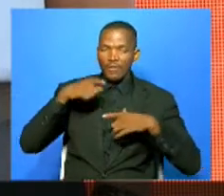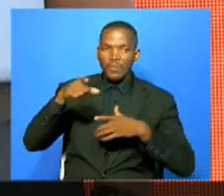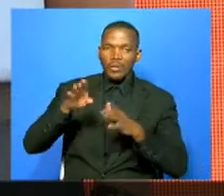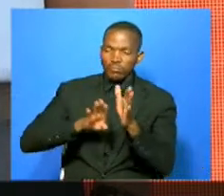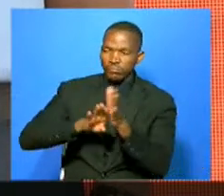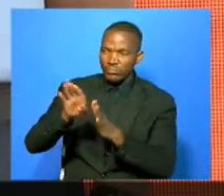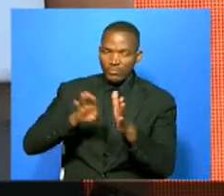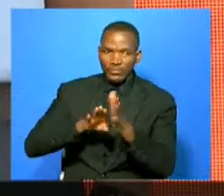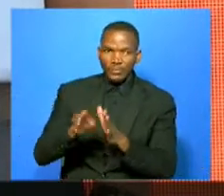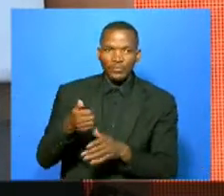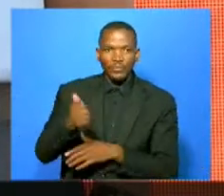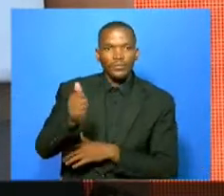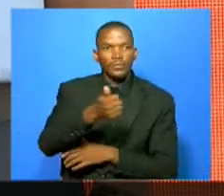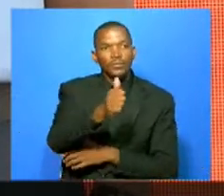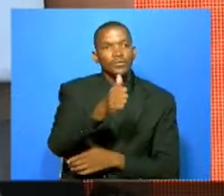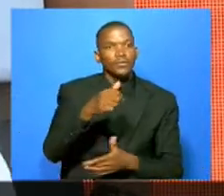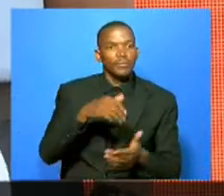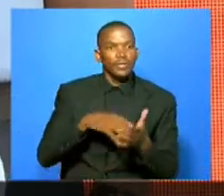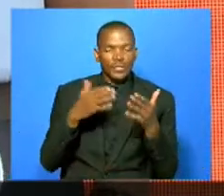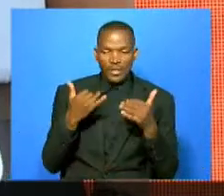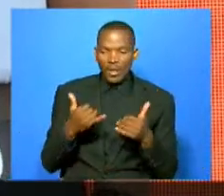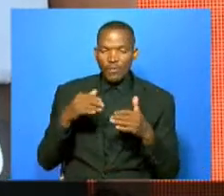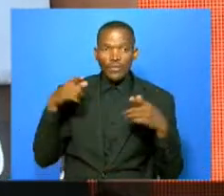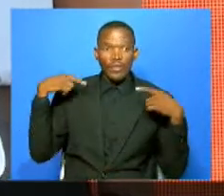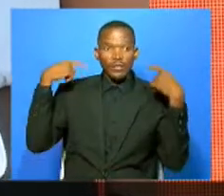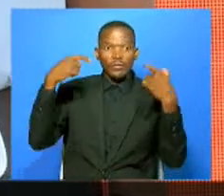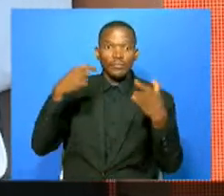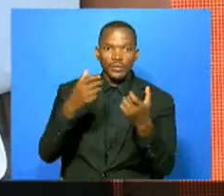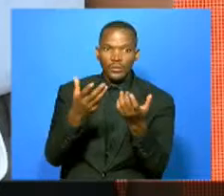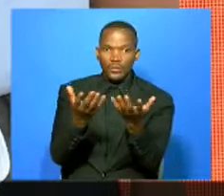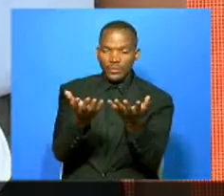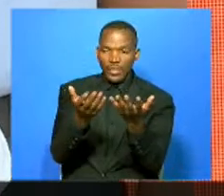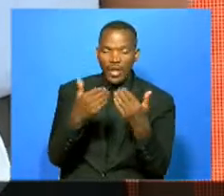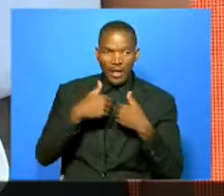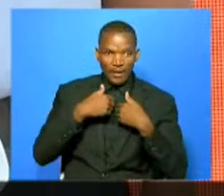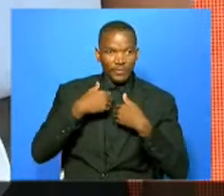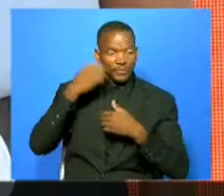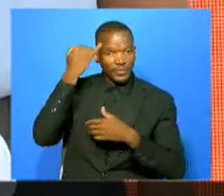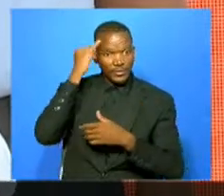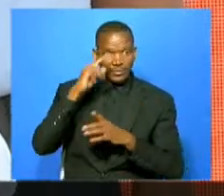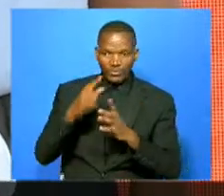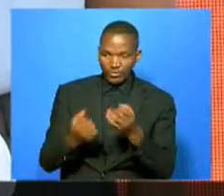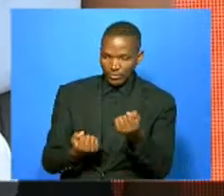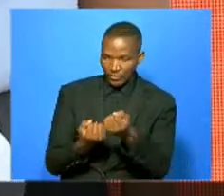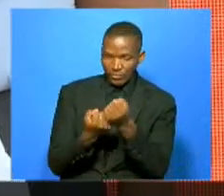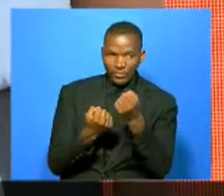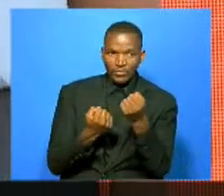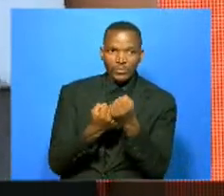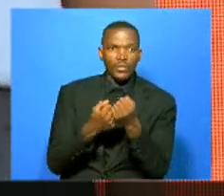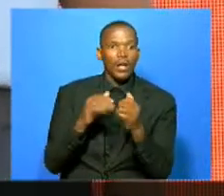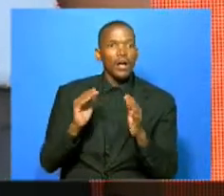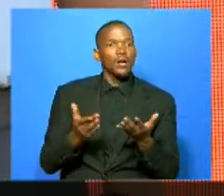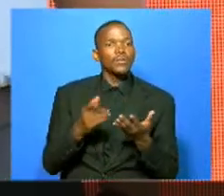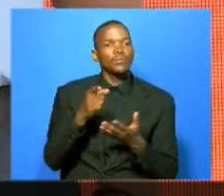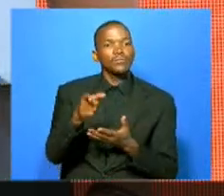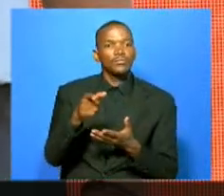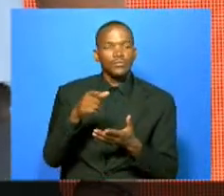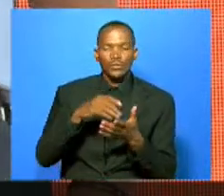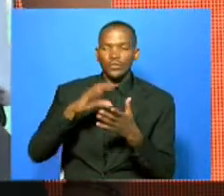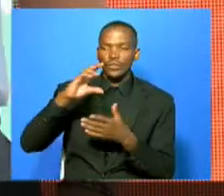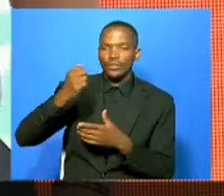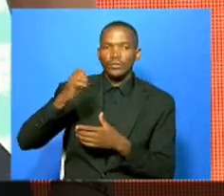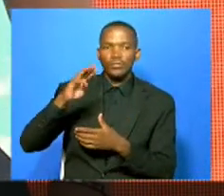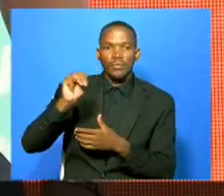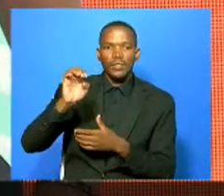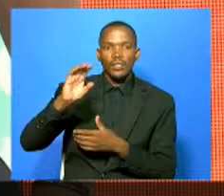pursuits rather. Now government is coming up with an aid in the form of chema